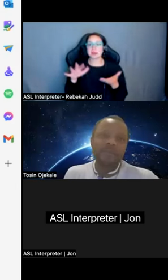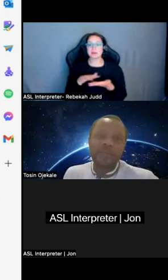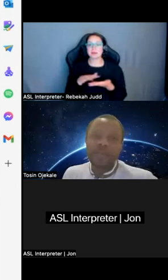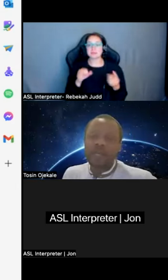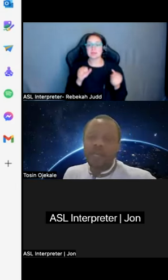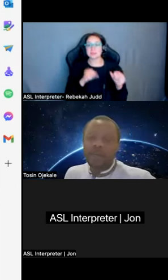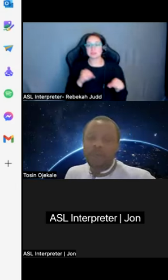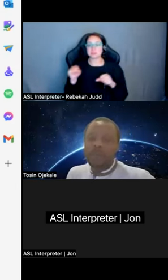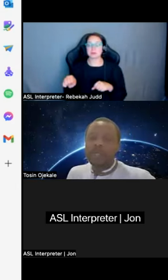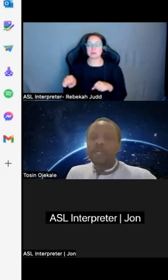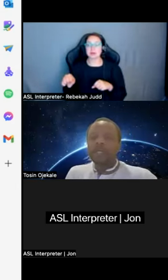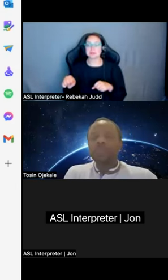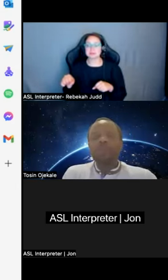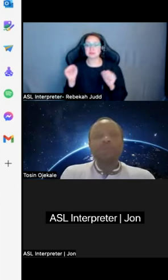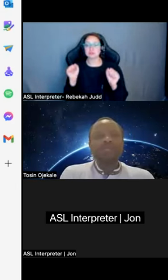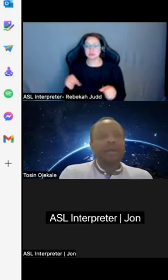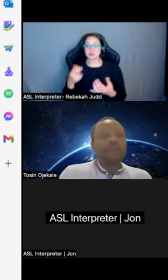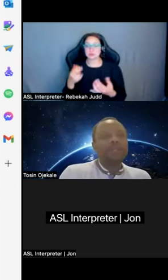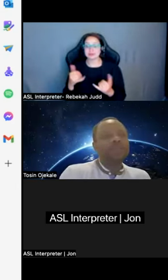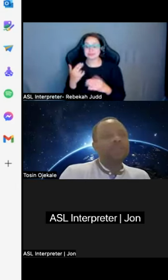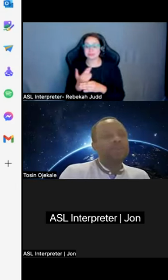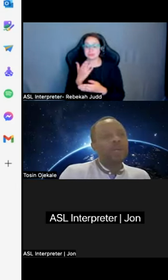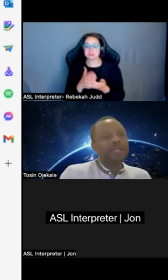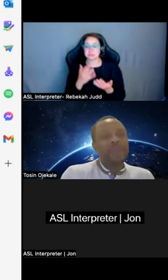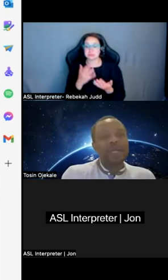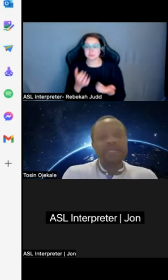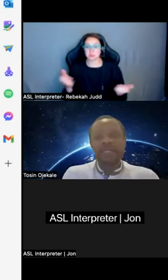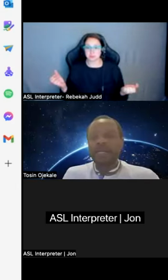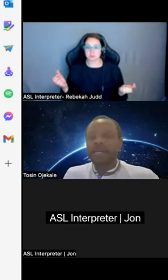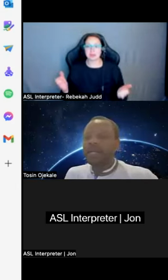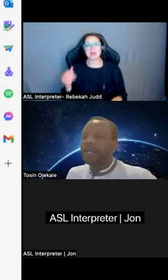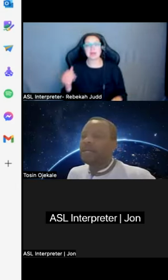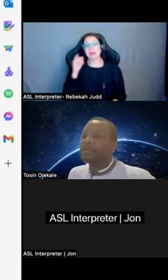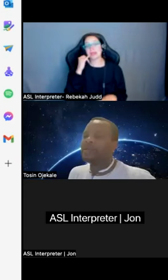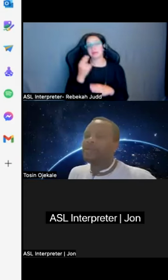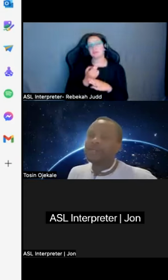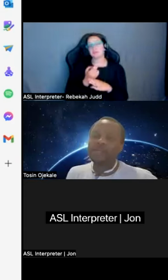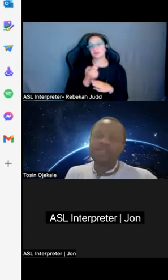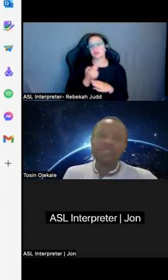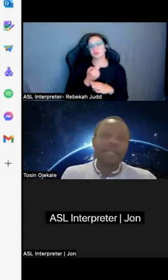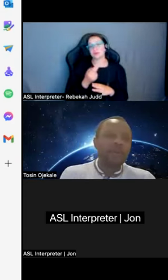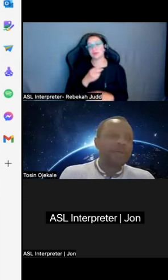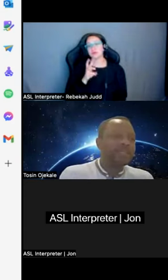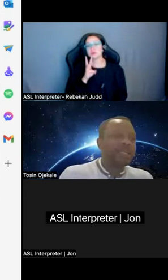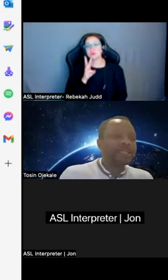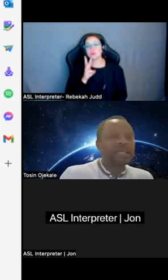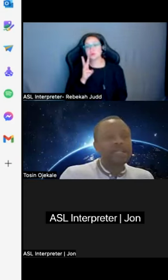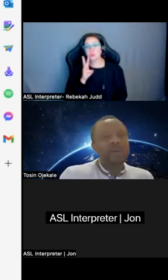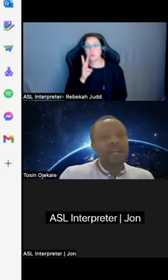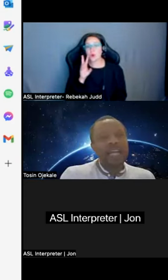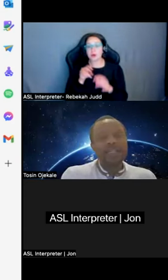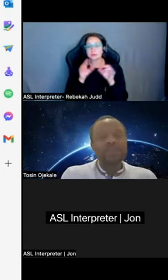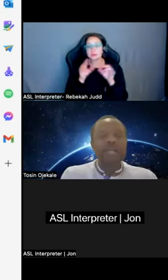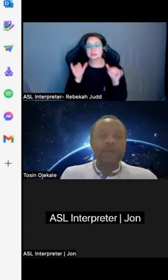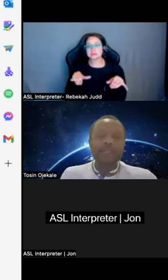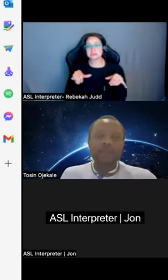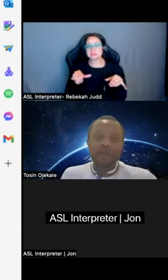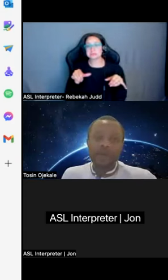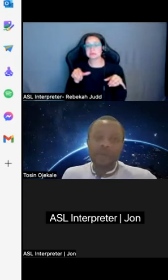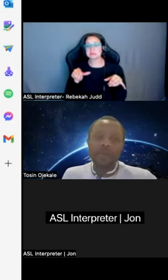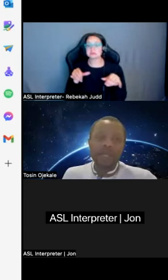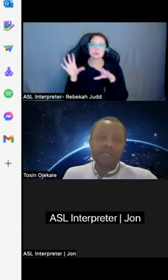some of the equipment? So most time when you use water-based suppression system or agent, you are likely to damage